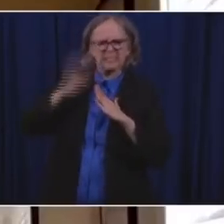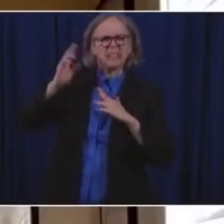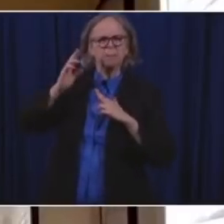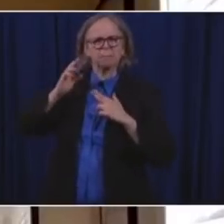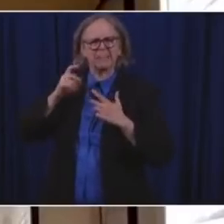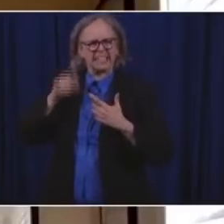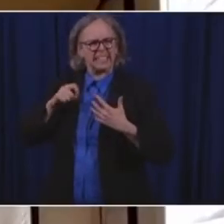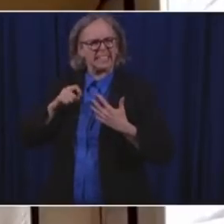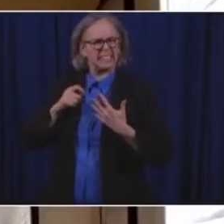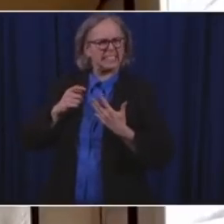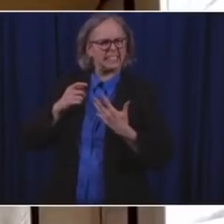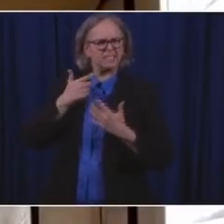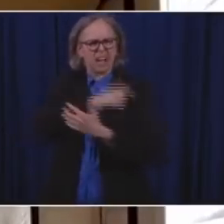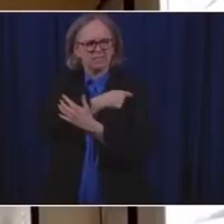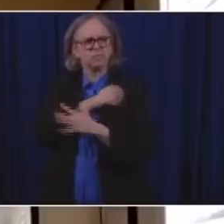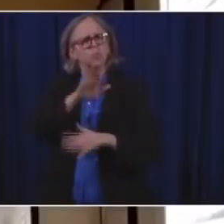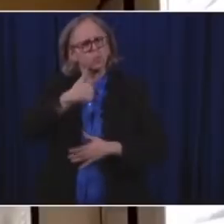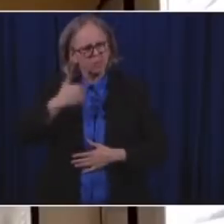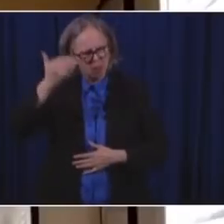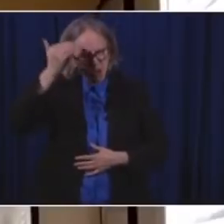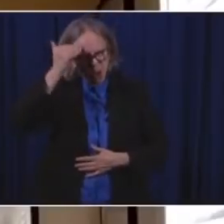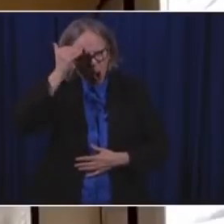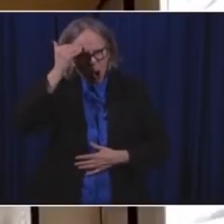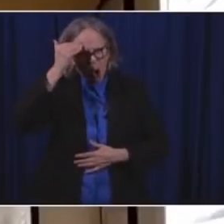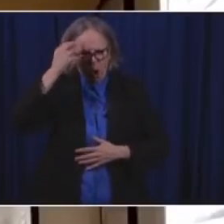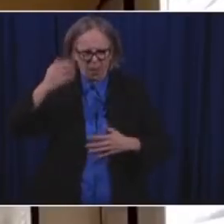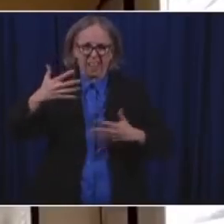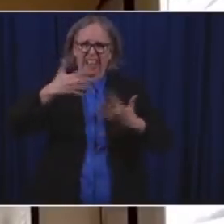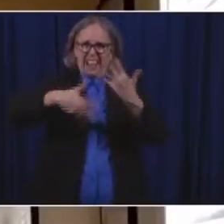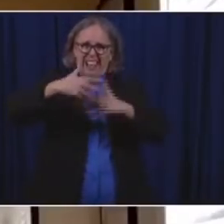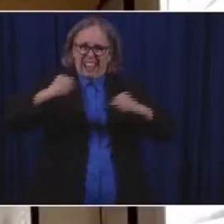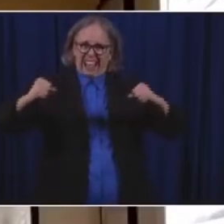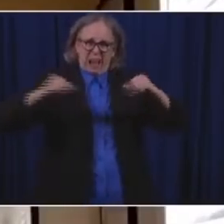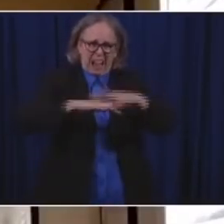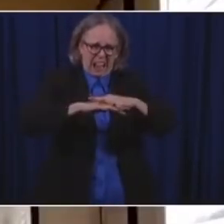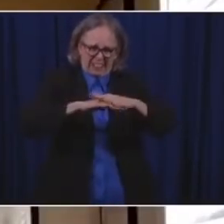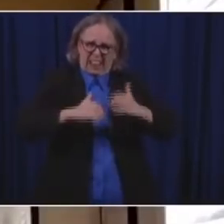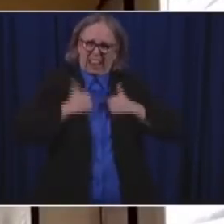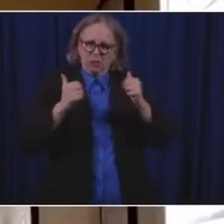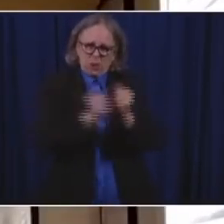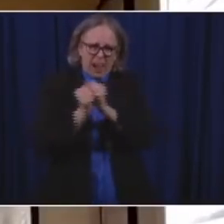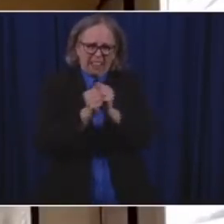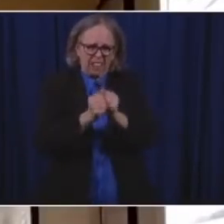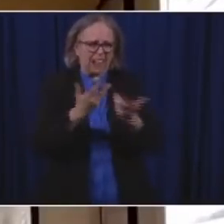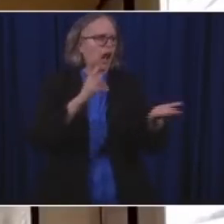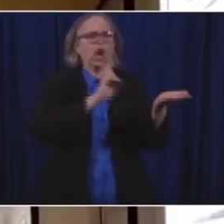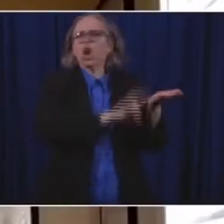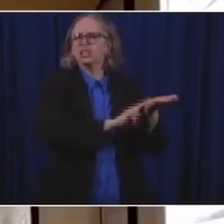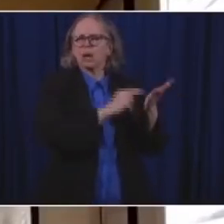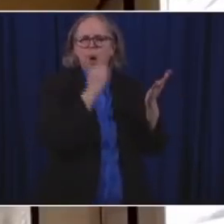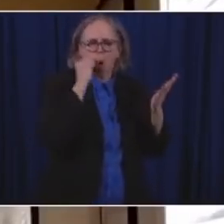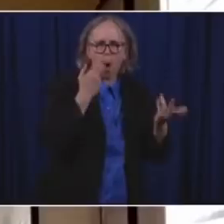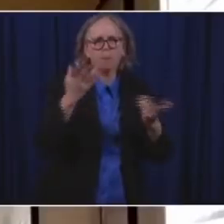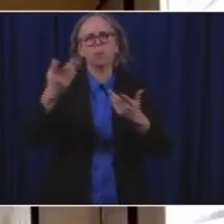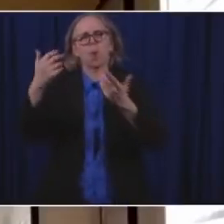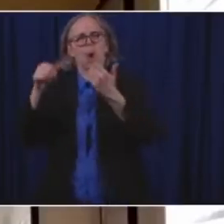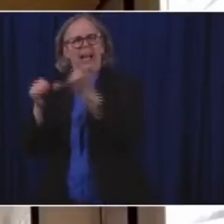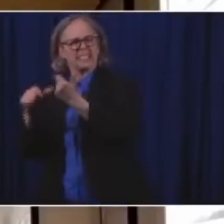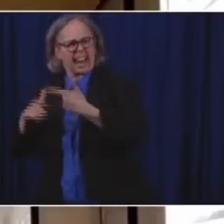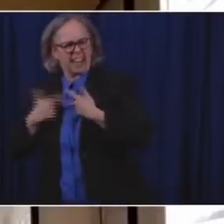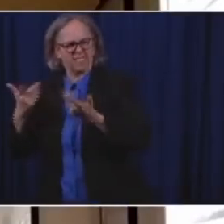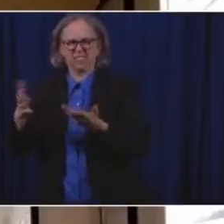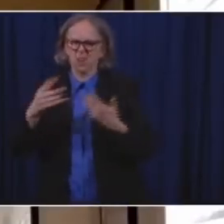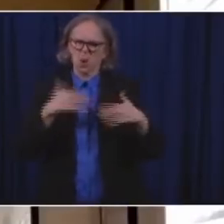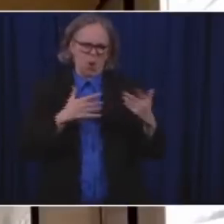living that includes our nursing home population is where we're seeing among the highest